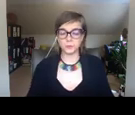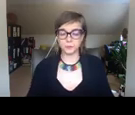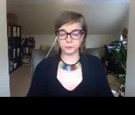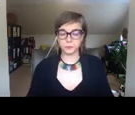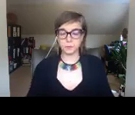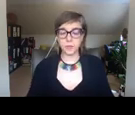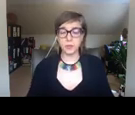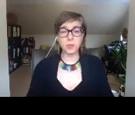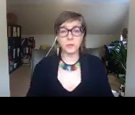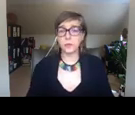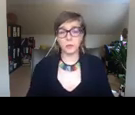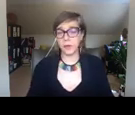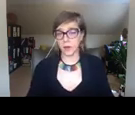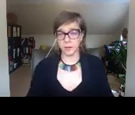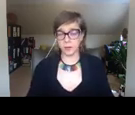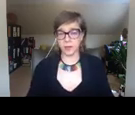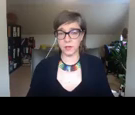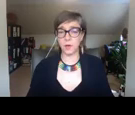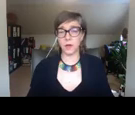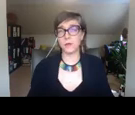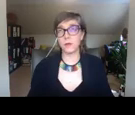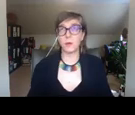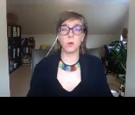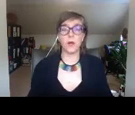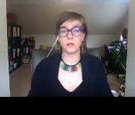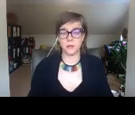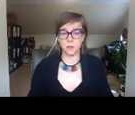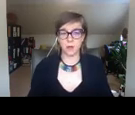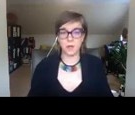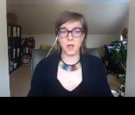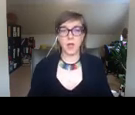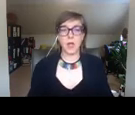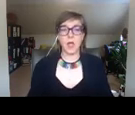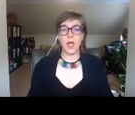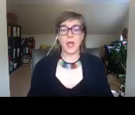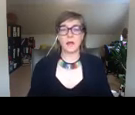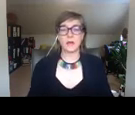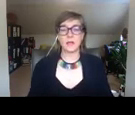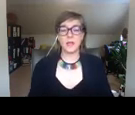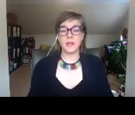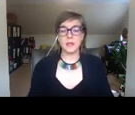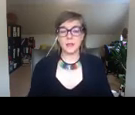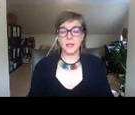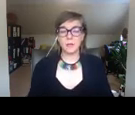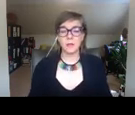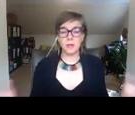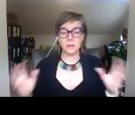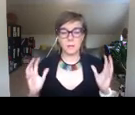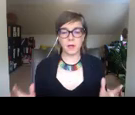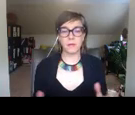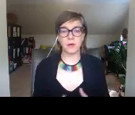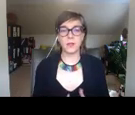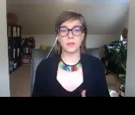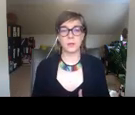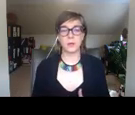so exposed to it and not have lost anyone and kind of feel like, well, why is this grief? And he really